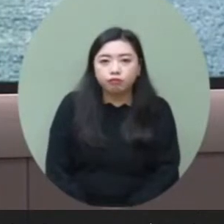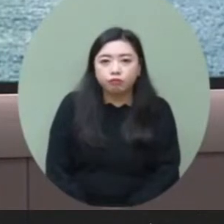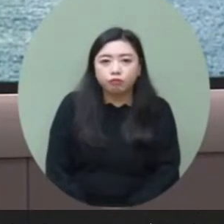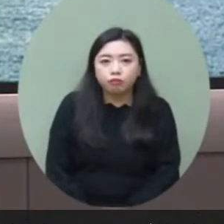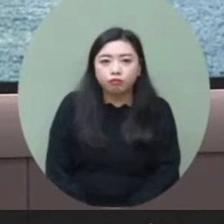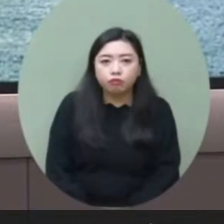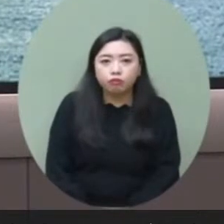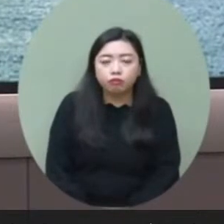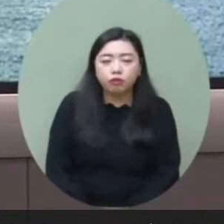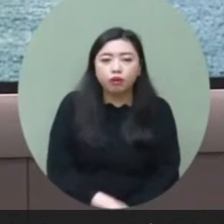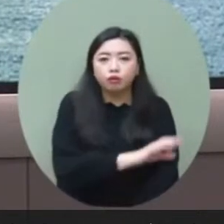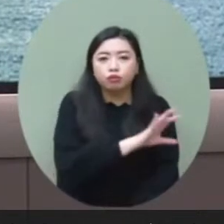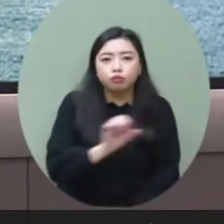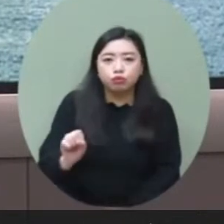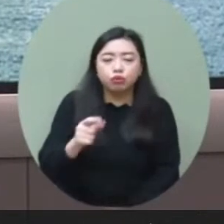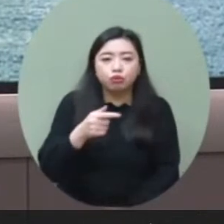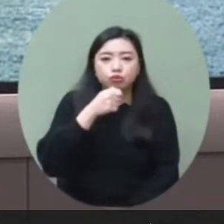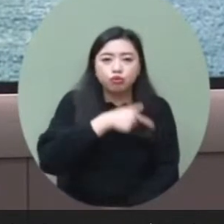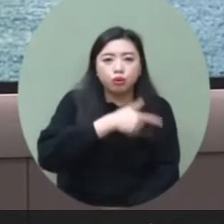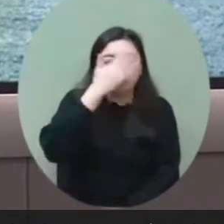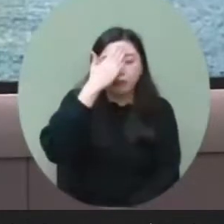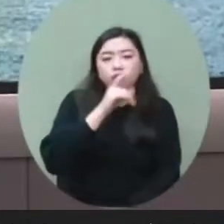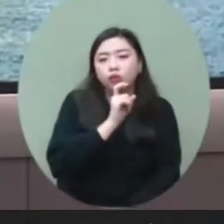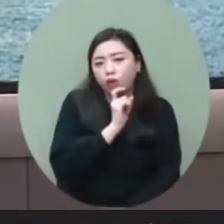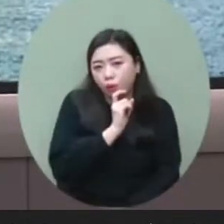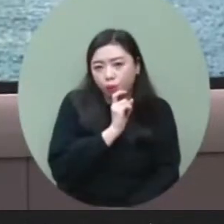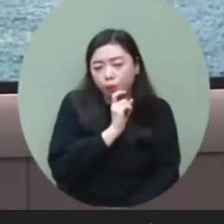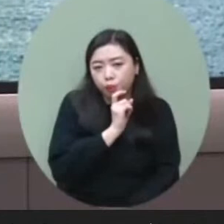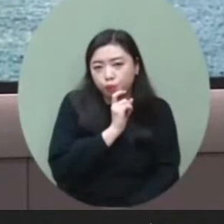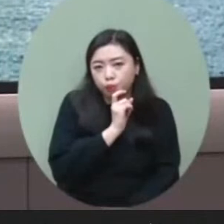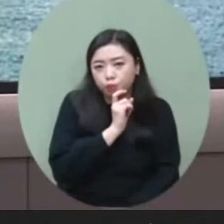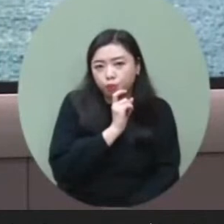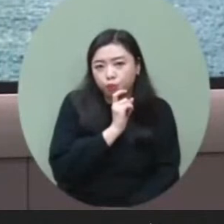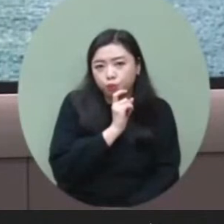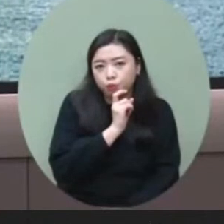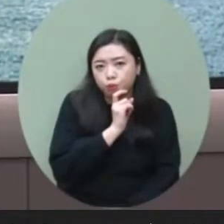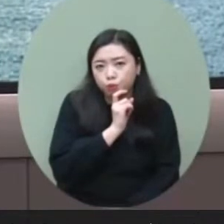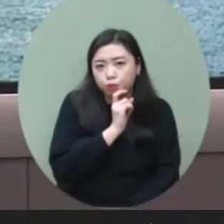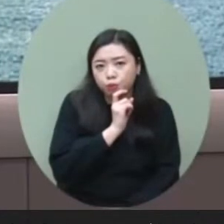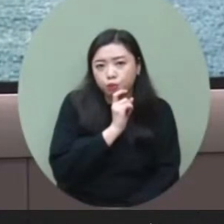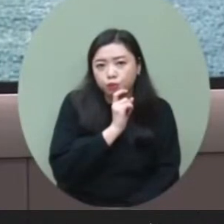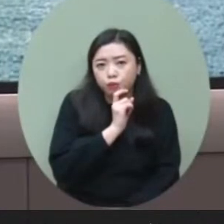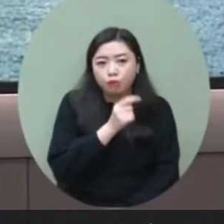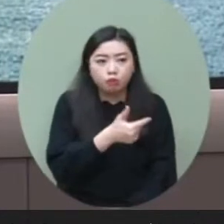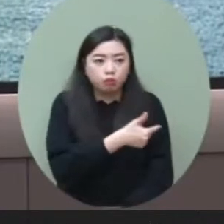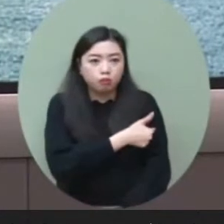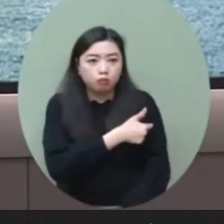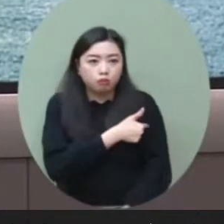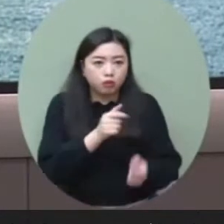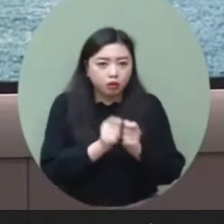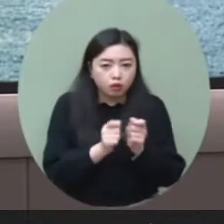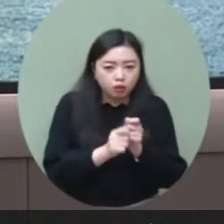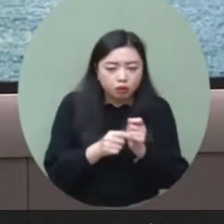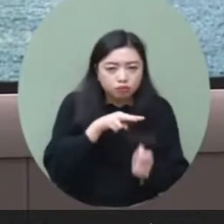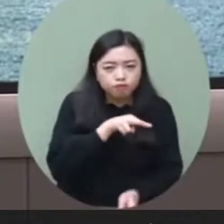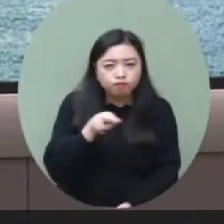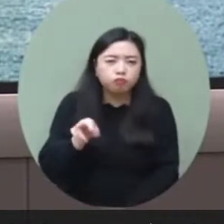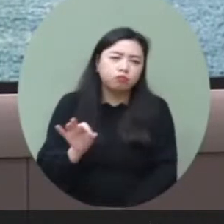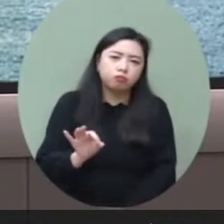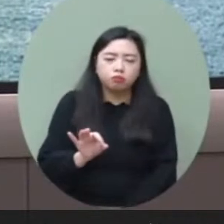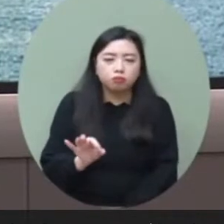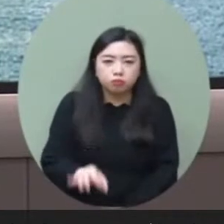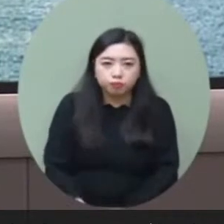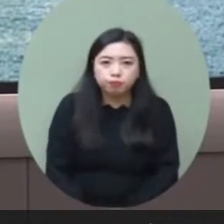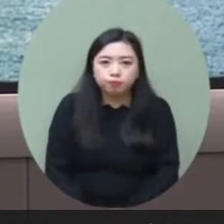aged more than 60. Almost all of them had chronic illnesses, and in